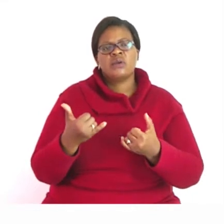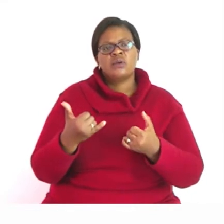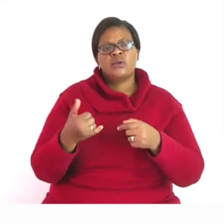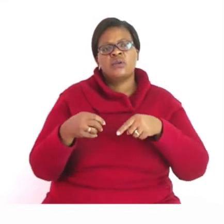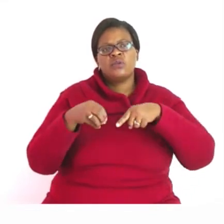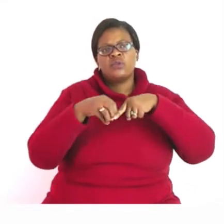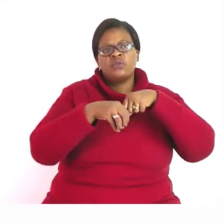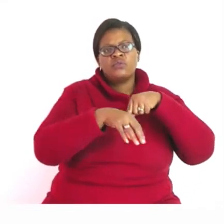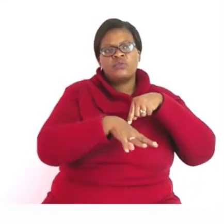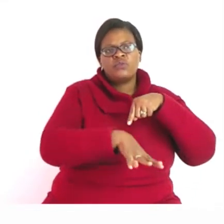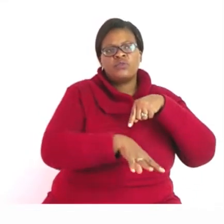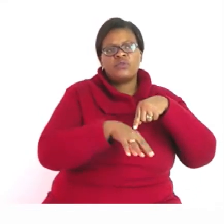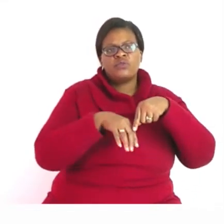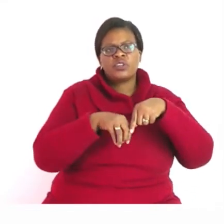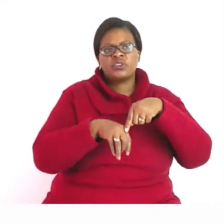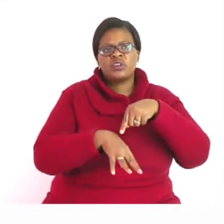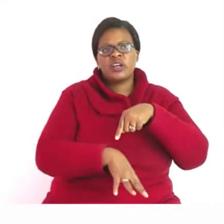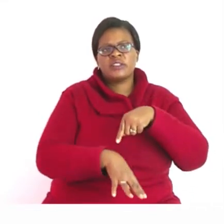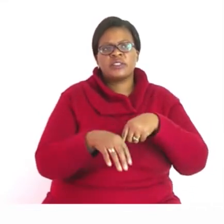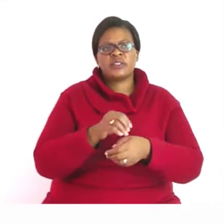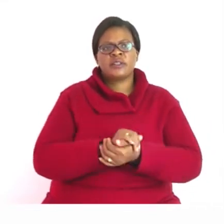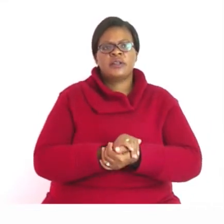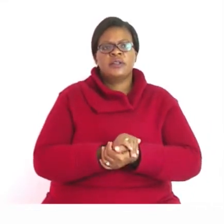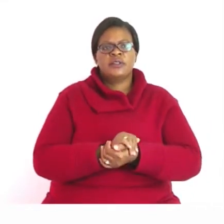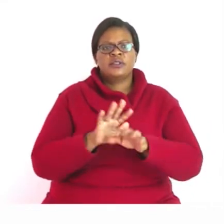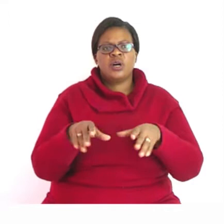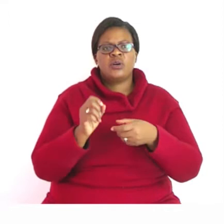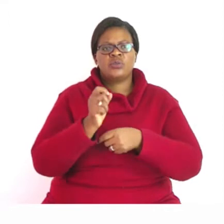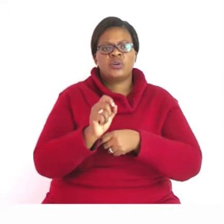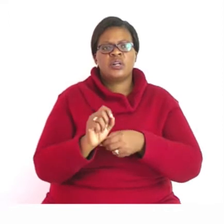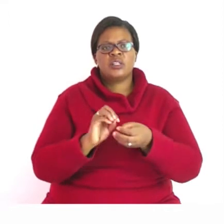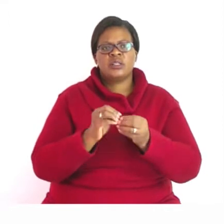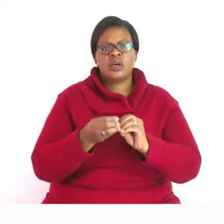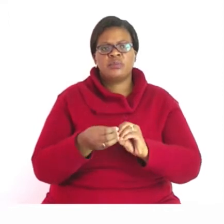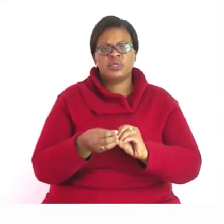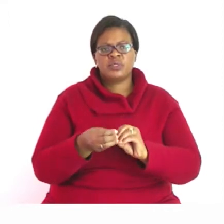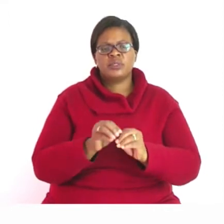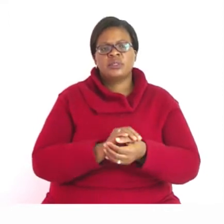How do I write a number, or how do I write numbers as a product of its